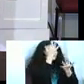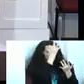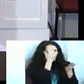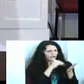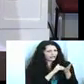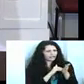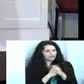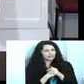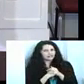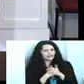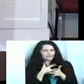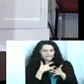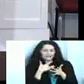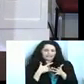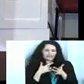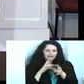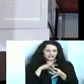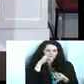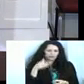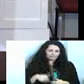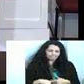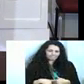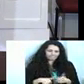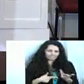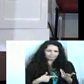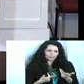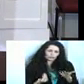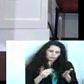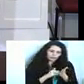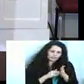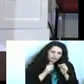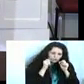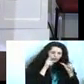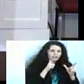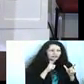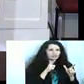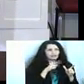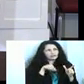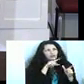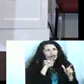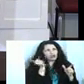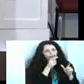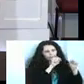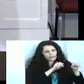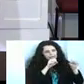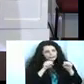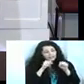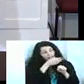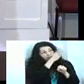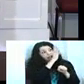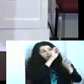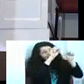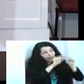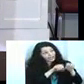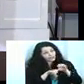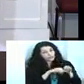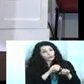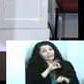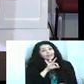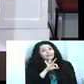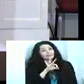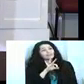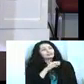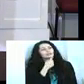the spirit within you, reawakening you to the possibilities of what God is able to do when you say